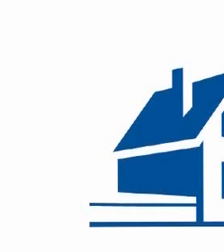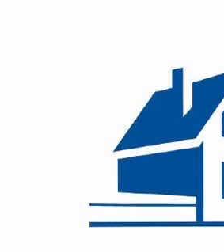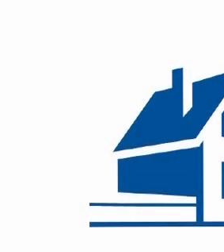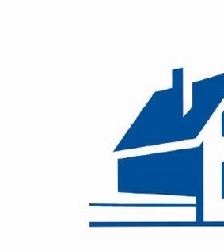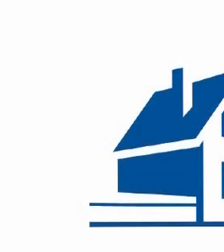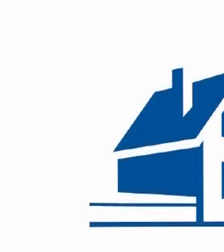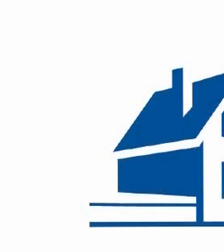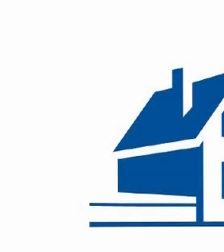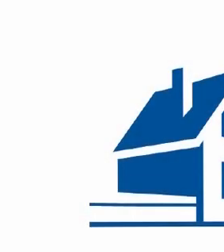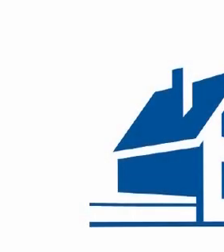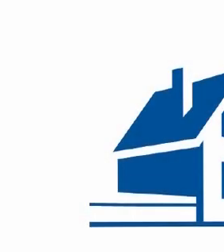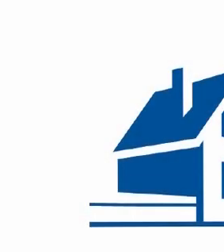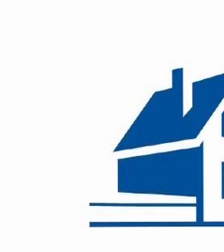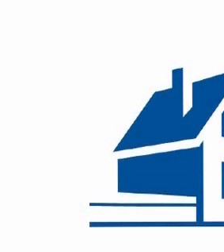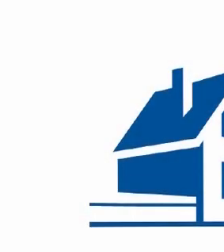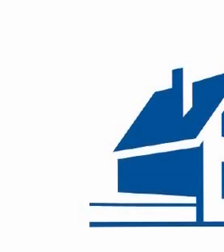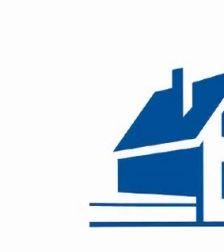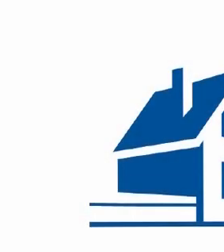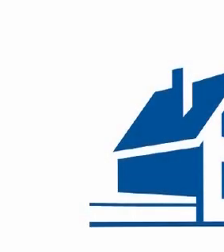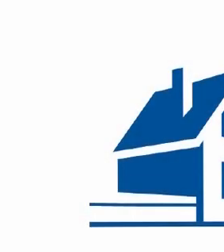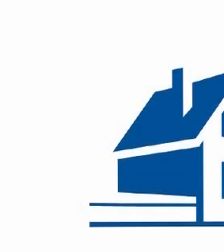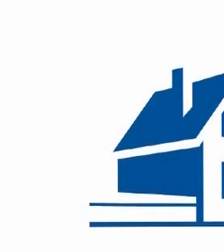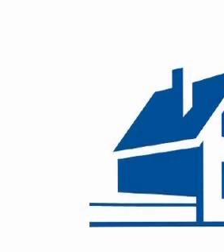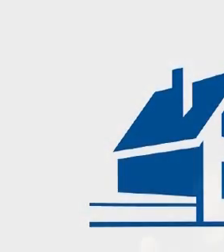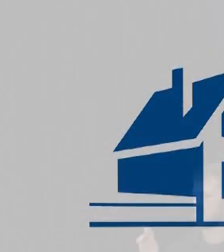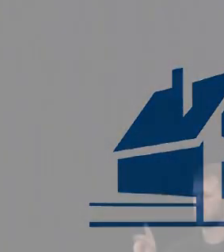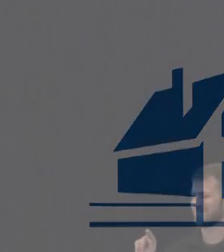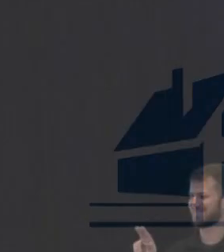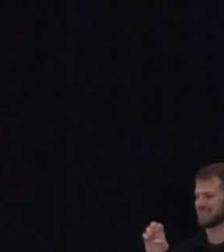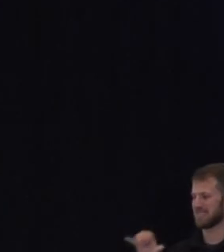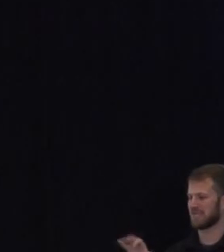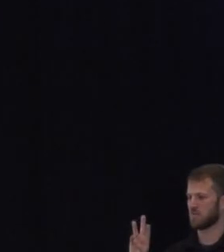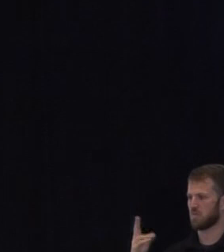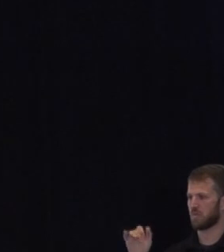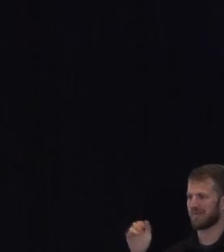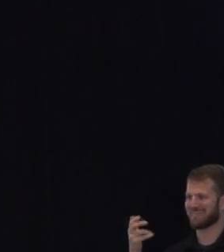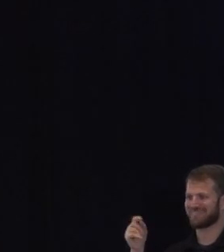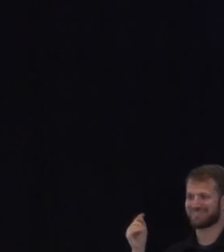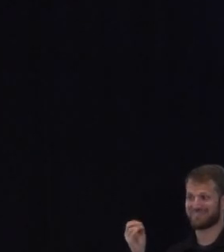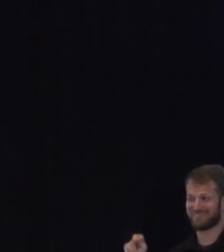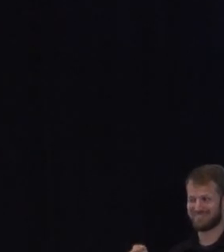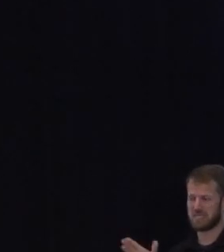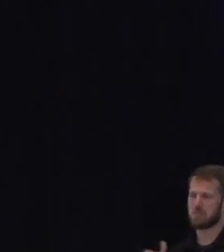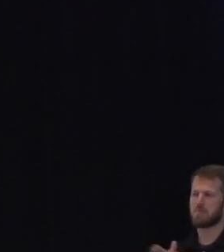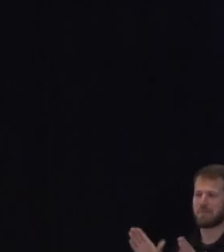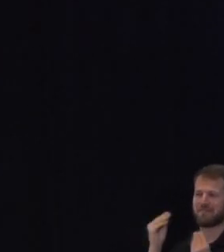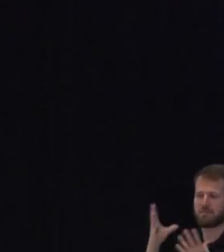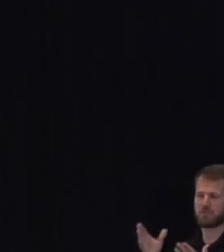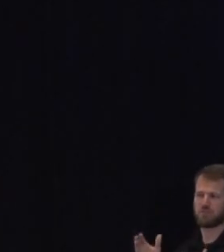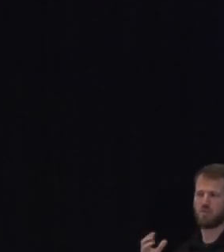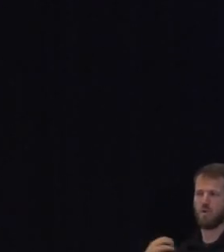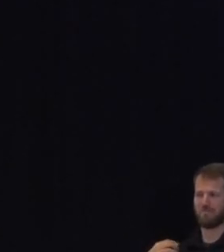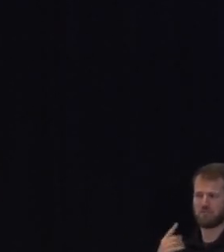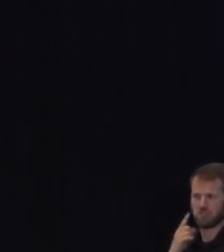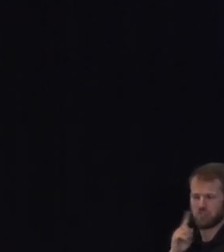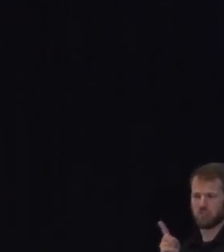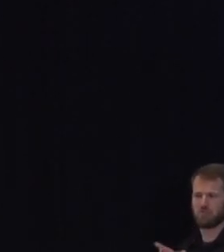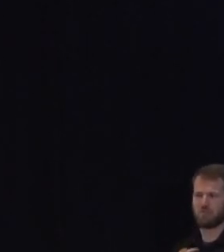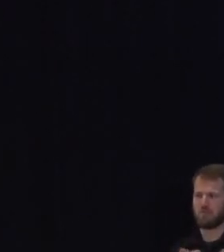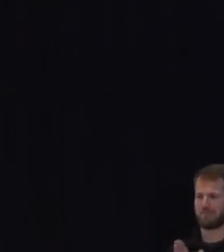Good morning. I'm Courtney Wheaton, the Public Information Officer for the Department of Neighborhoods and your host for